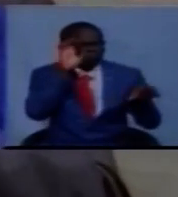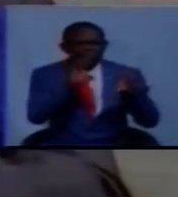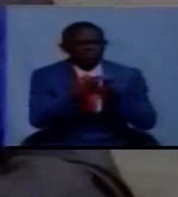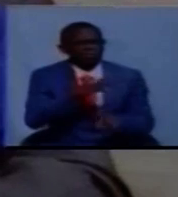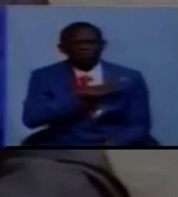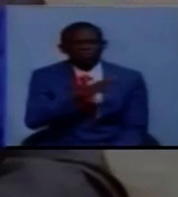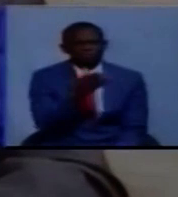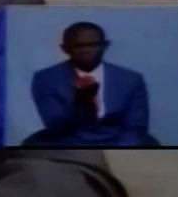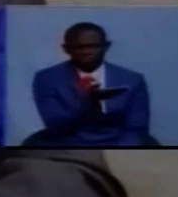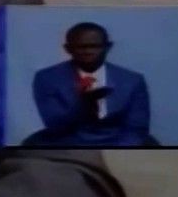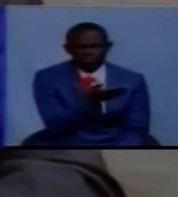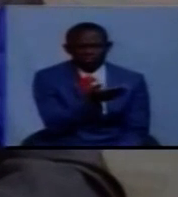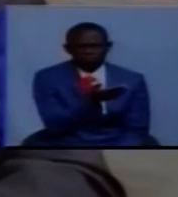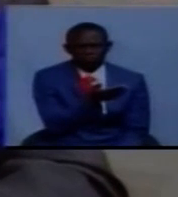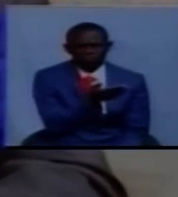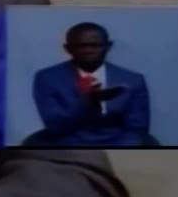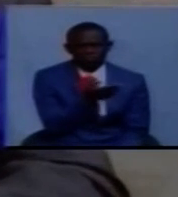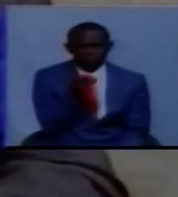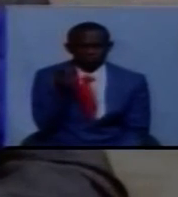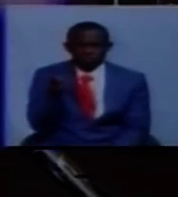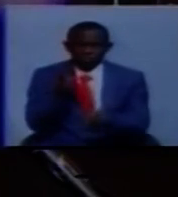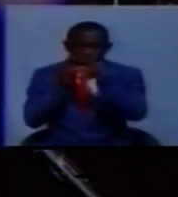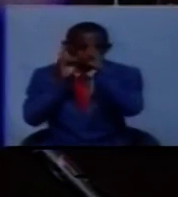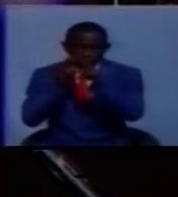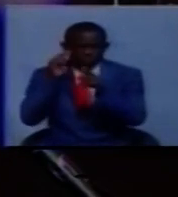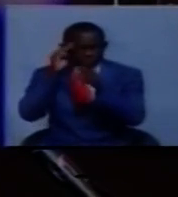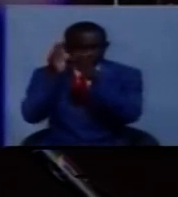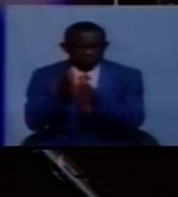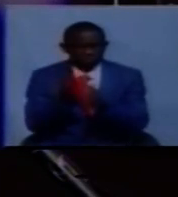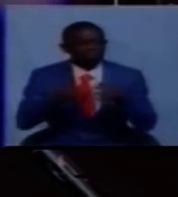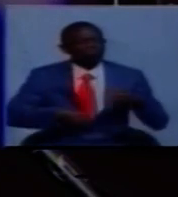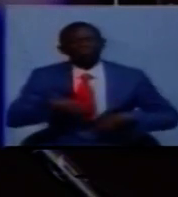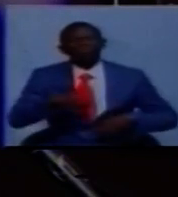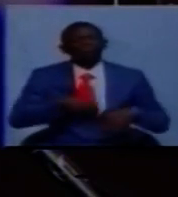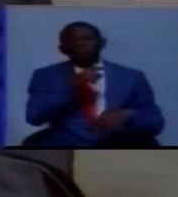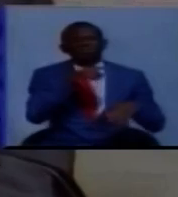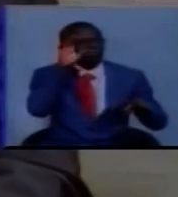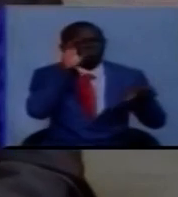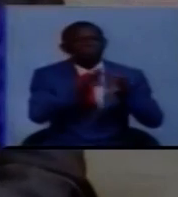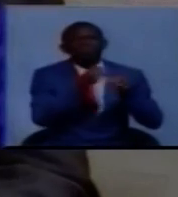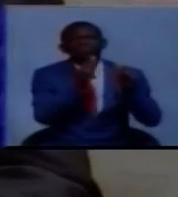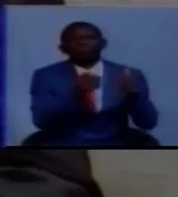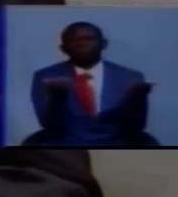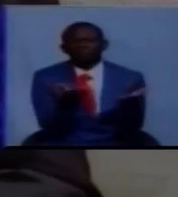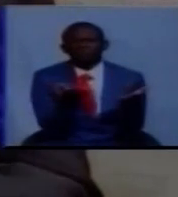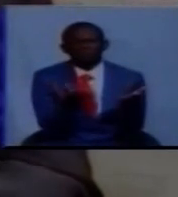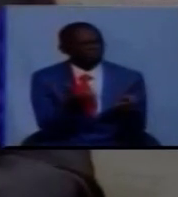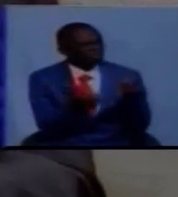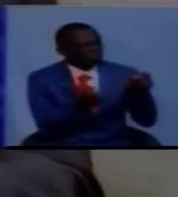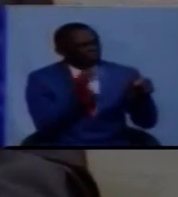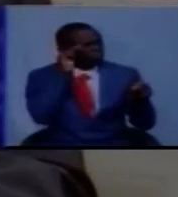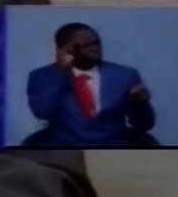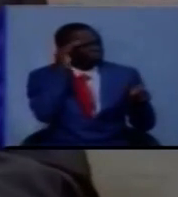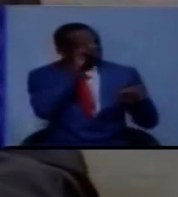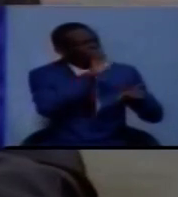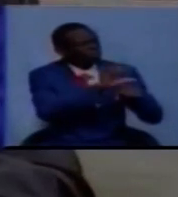fact, the first concern was raised by her. So where have you been? You're the Minister of Labor. We can't police these workers if they don't bring this to the